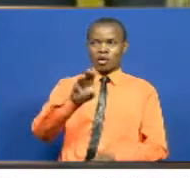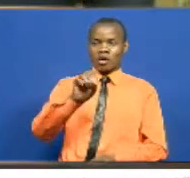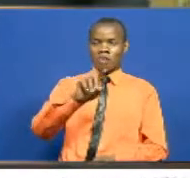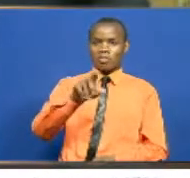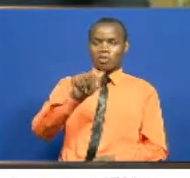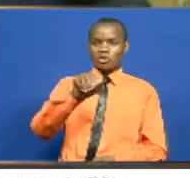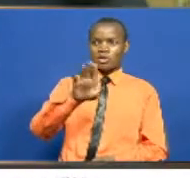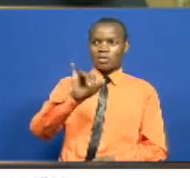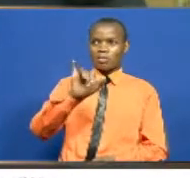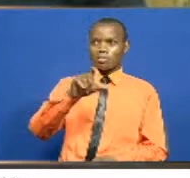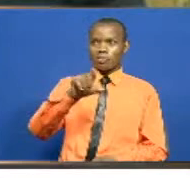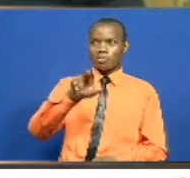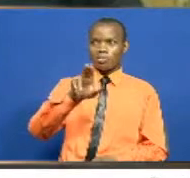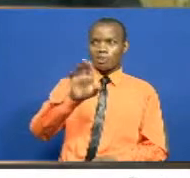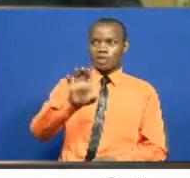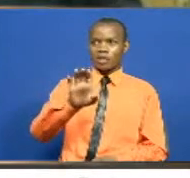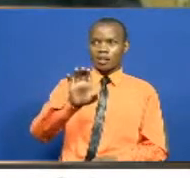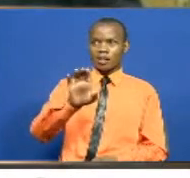Kenya, it was